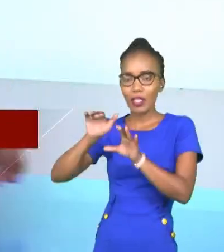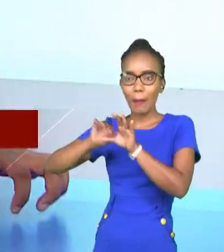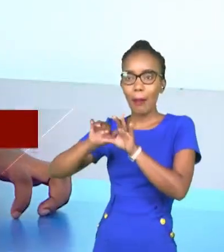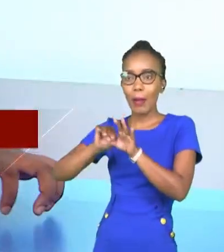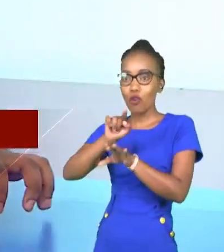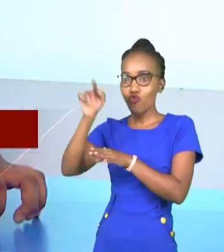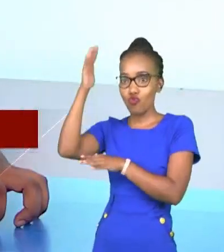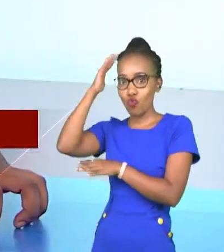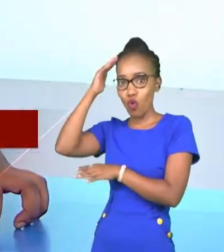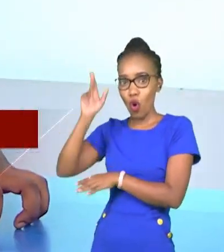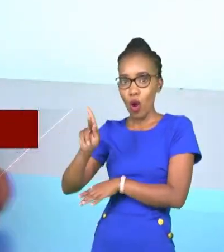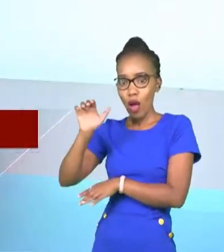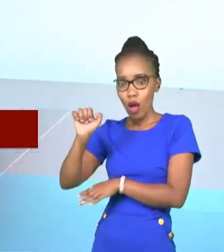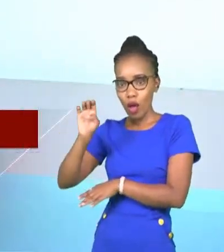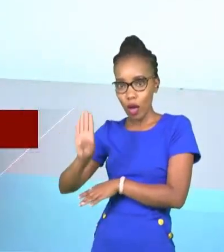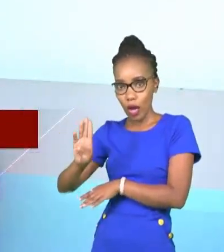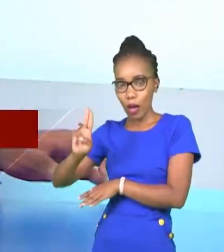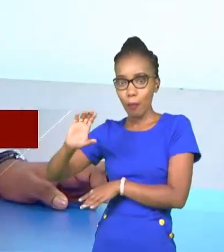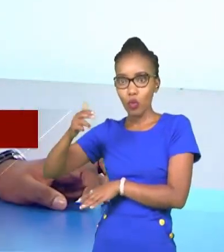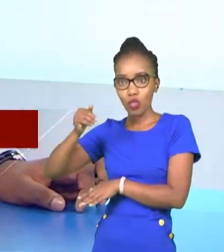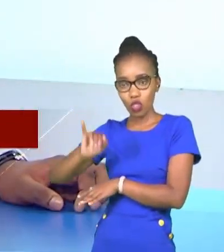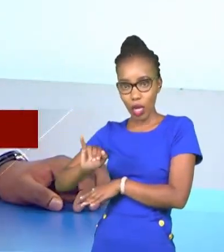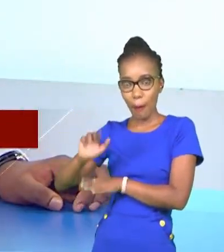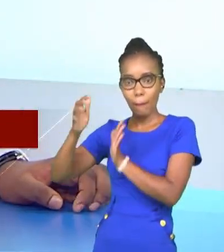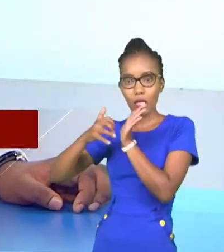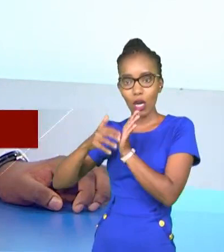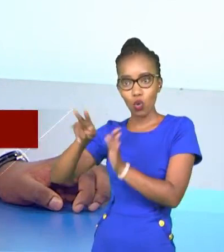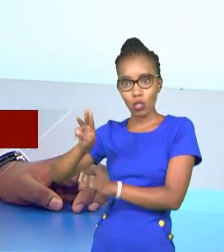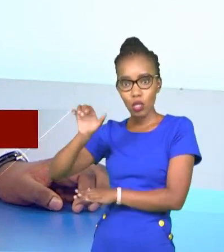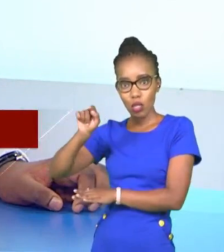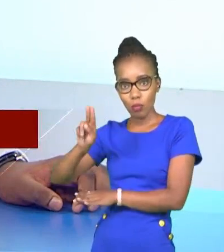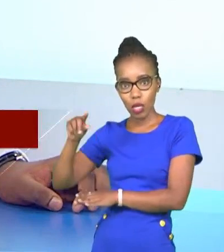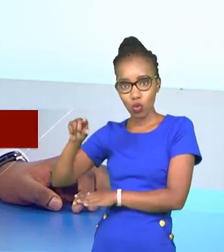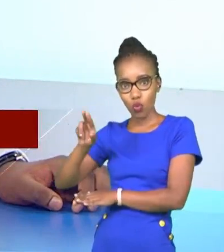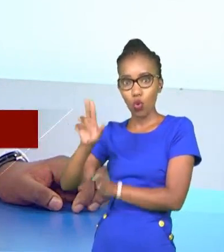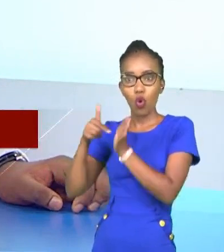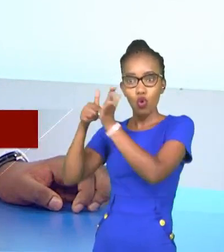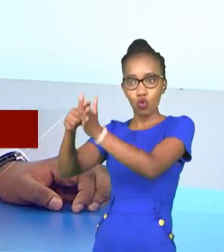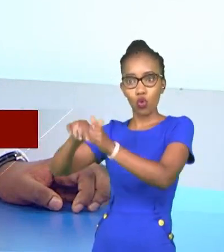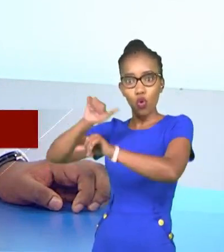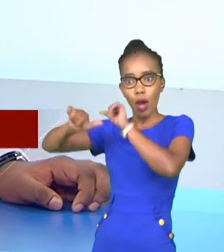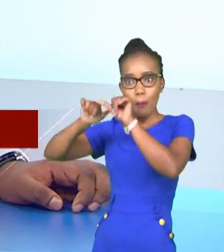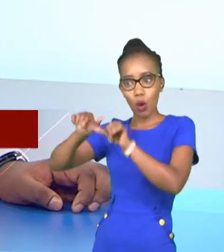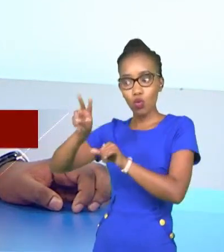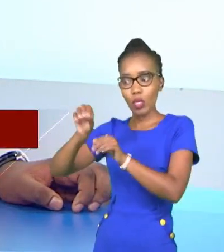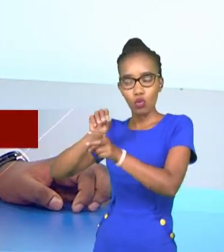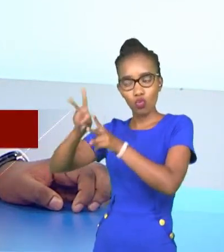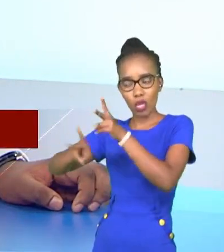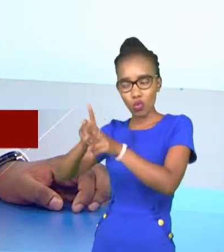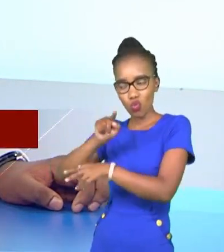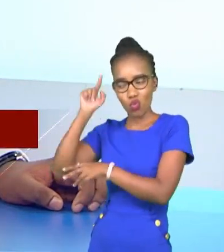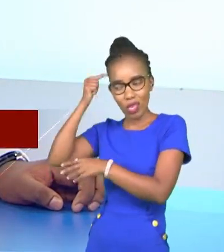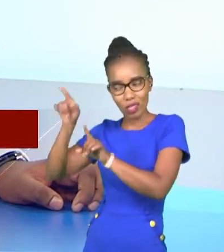you know, Matungu, Kabuchai, and Machakos, it's a reflection of the outcome come 2022. Do you think this is the